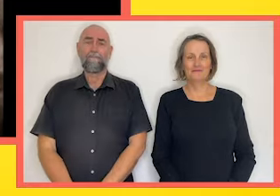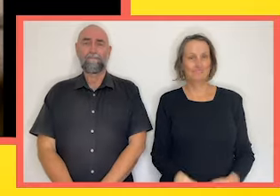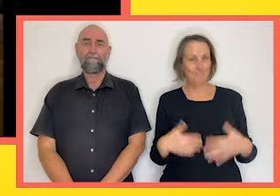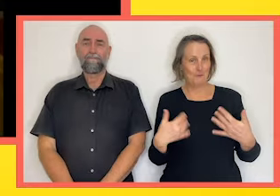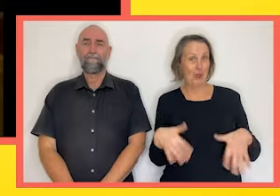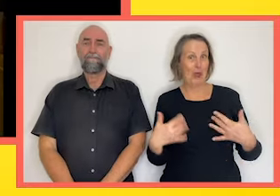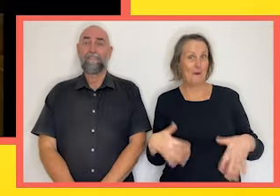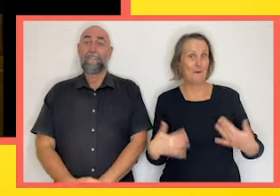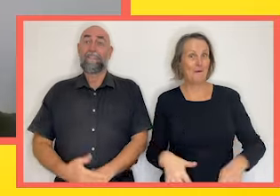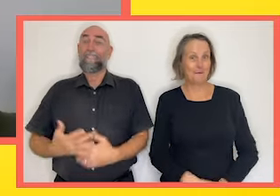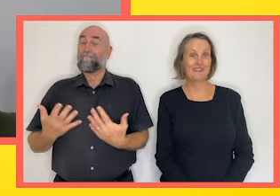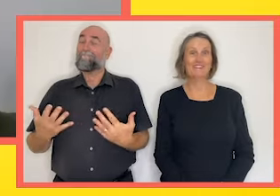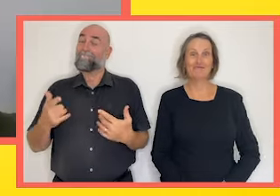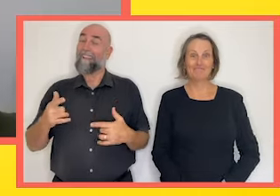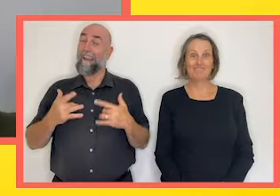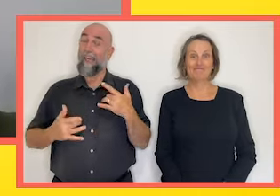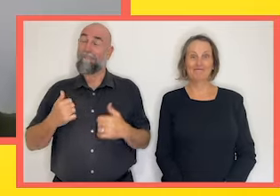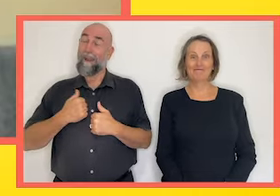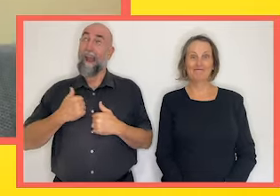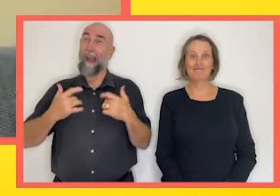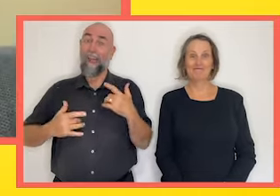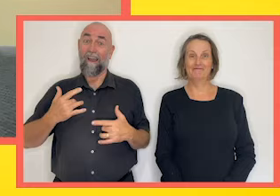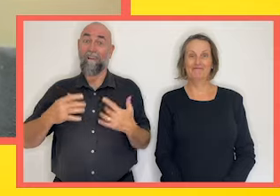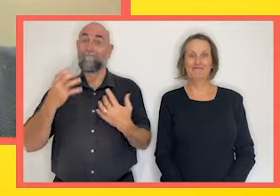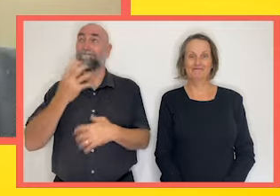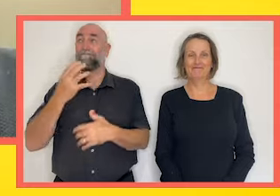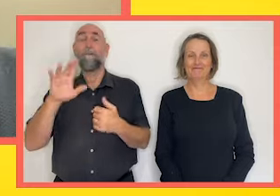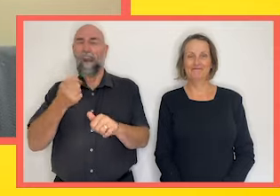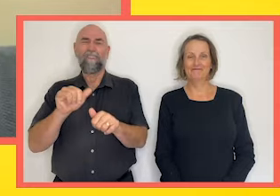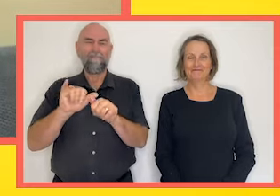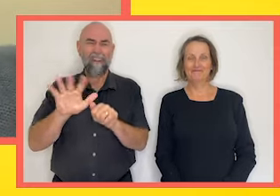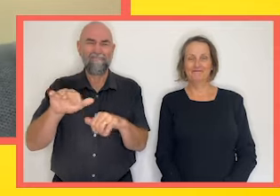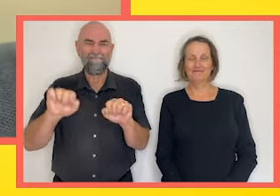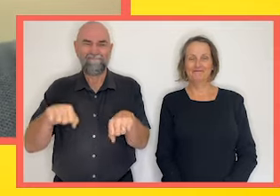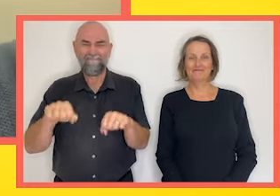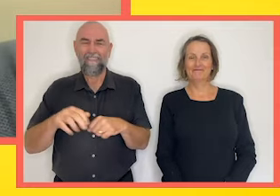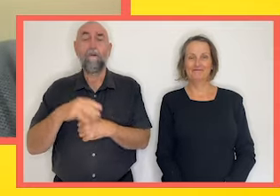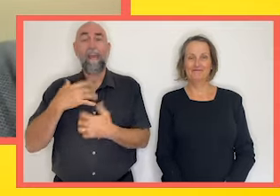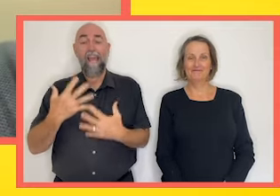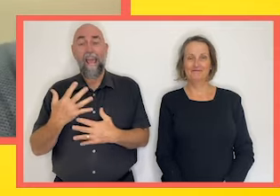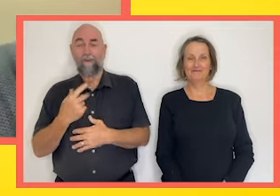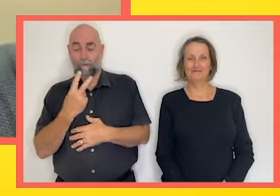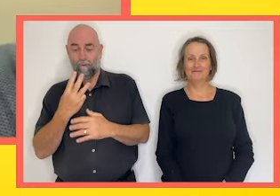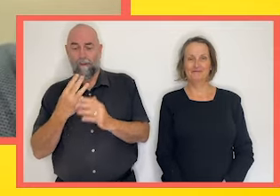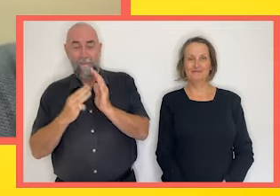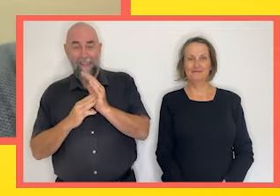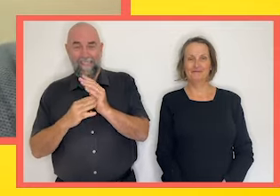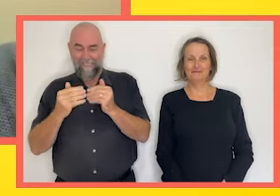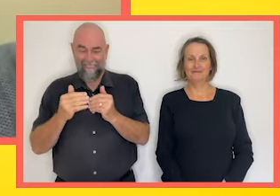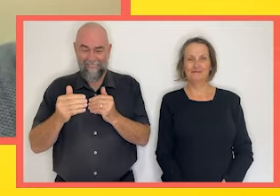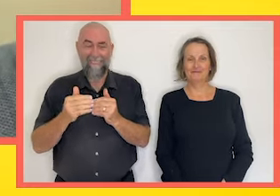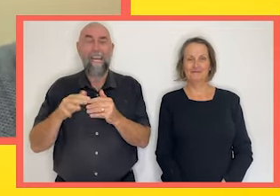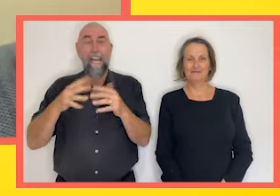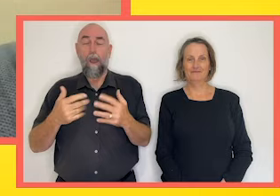Wow. That's the life. It's going great. We're a couple of months in. We're still in the trenches, but